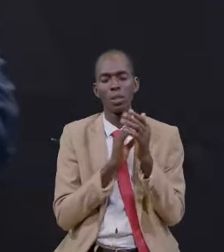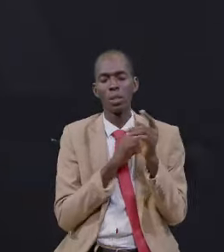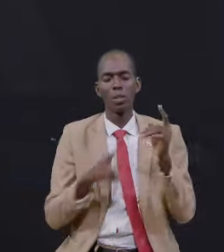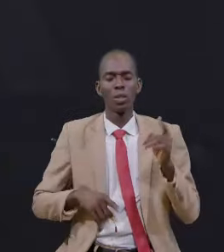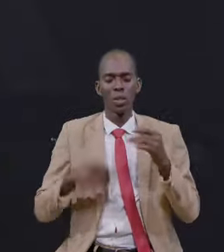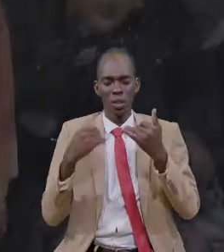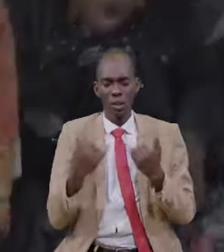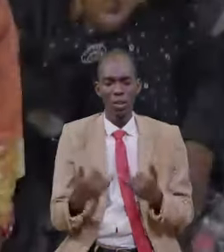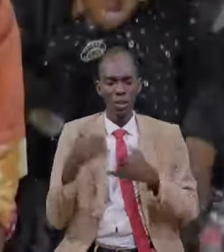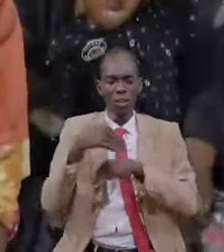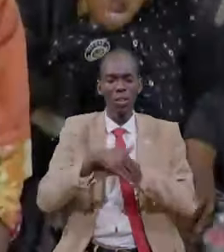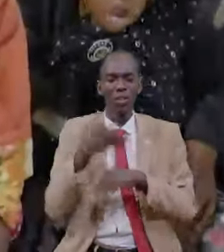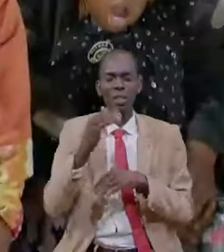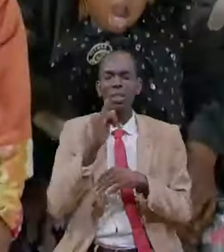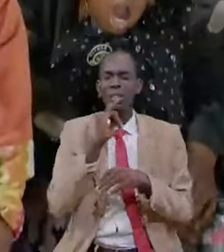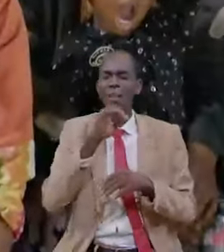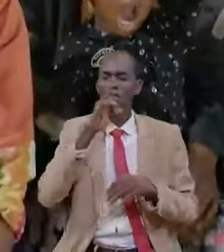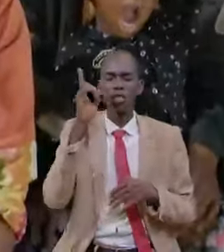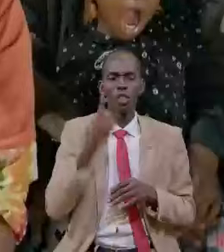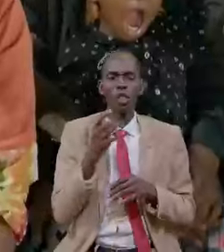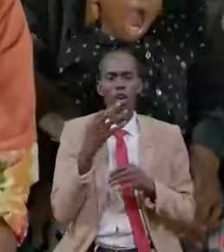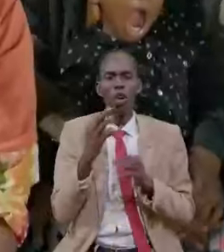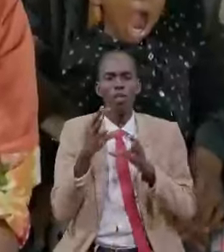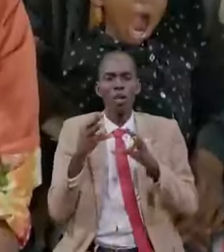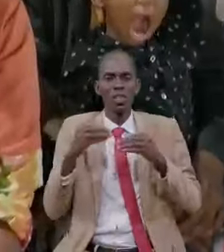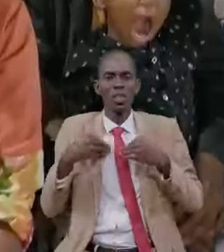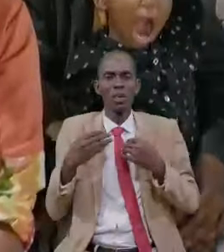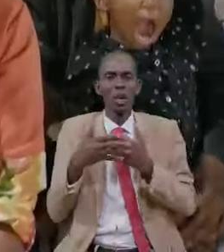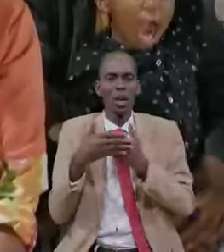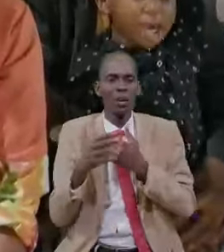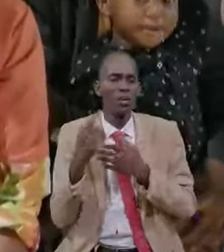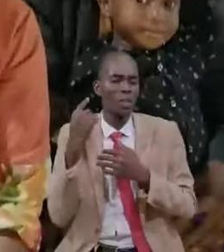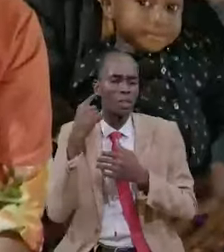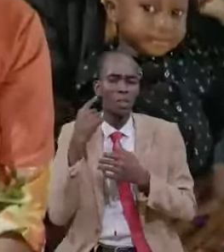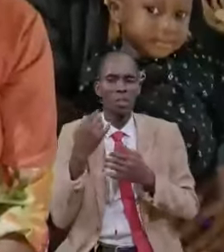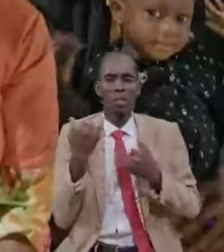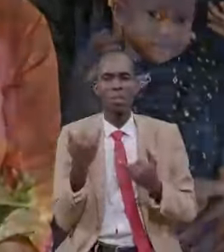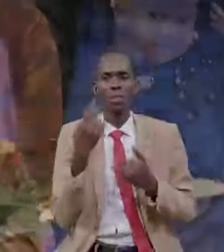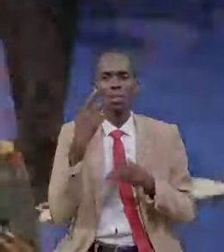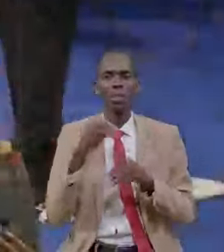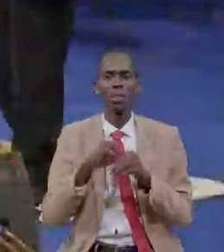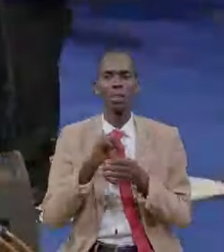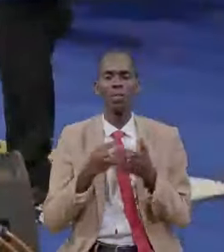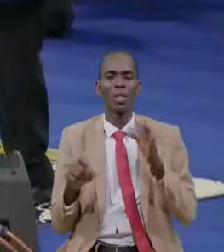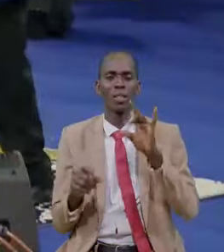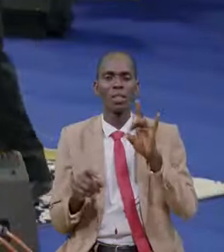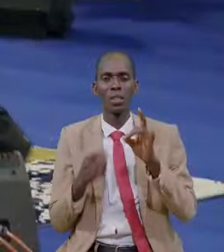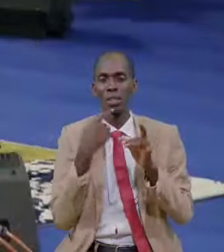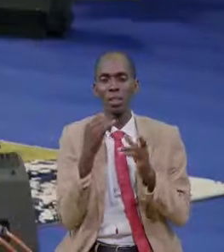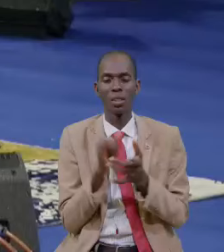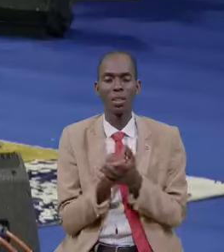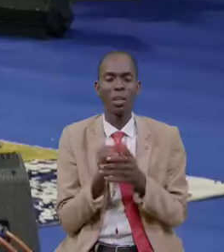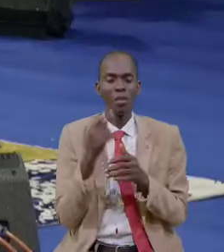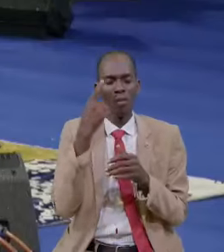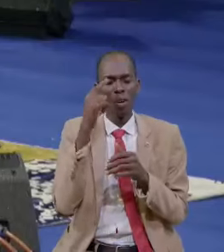assurance of acceptance after asking. Look at verse 8. In verse 8, it says, "For